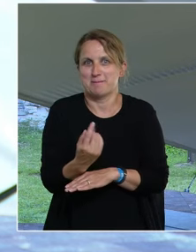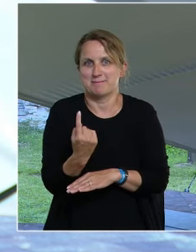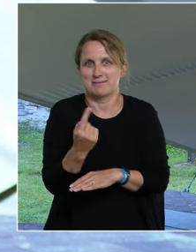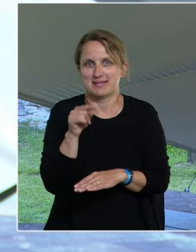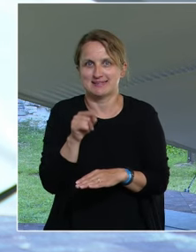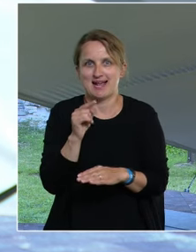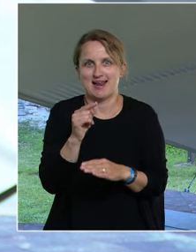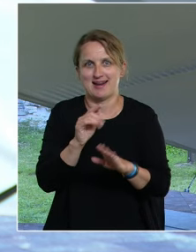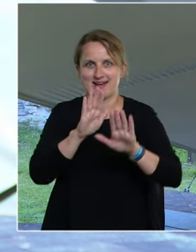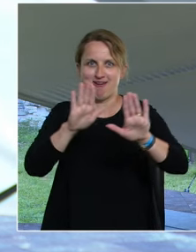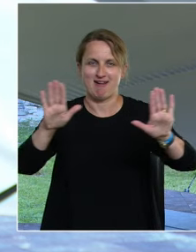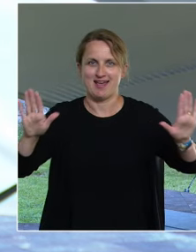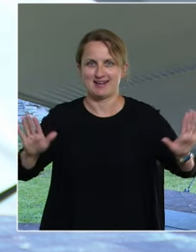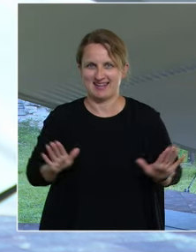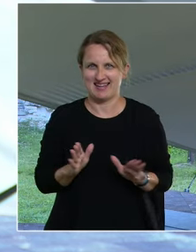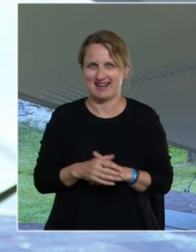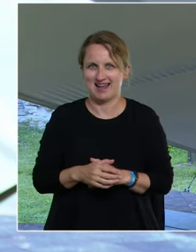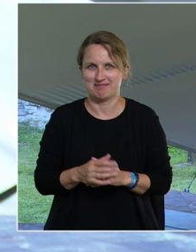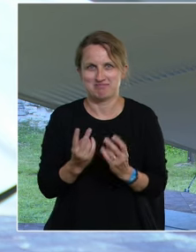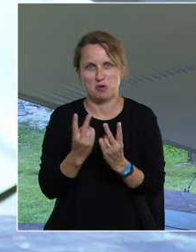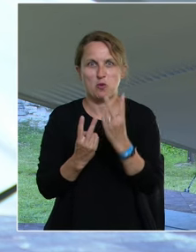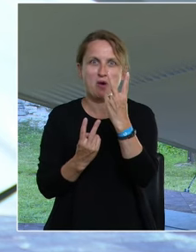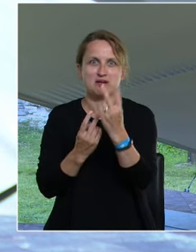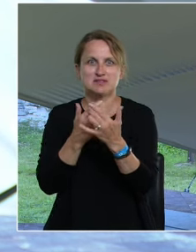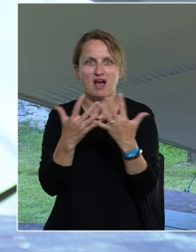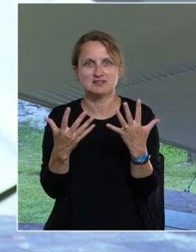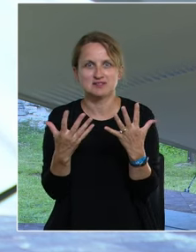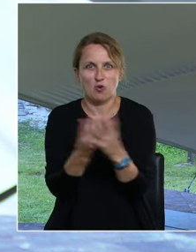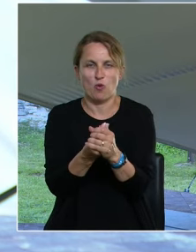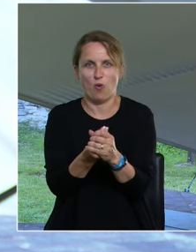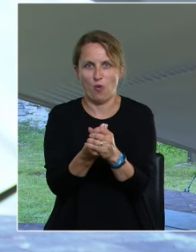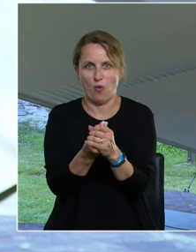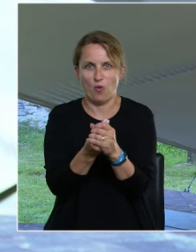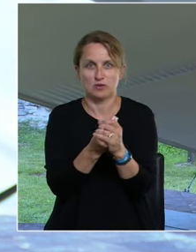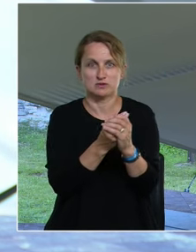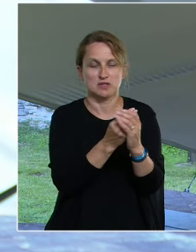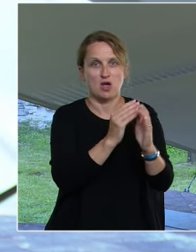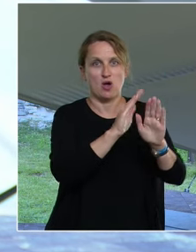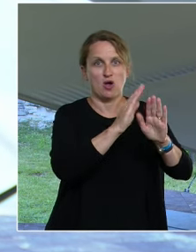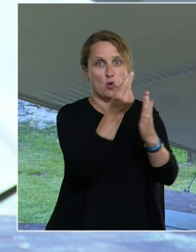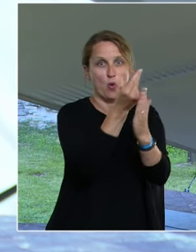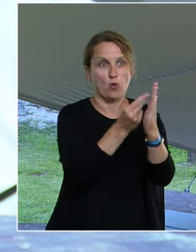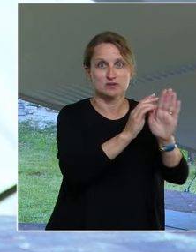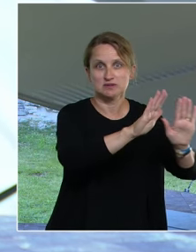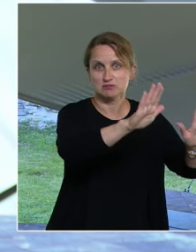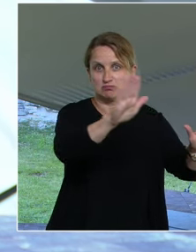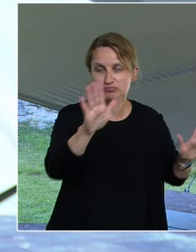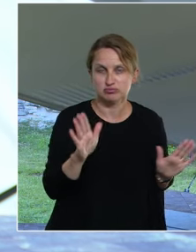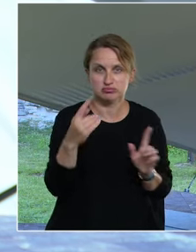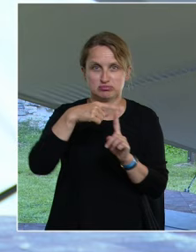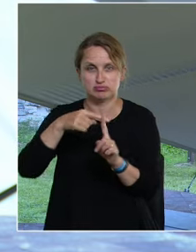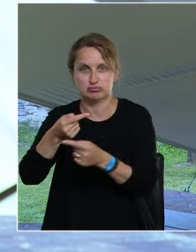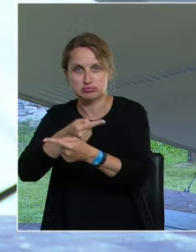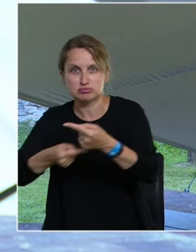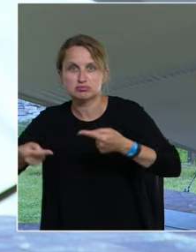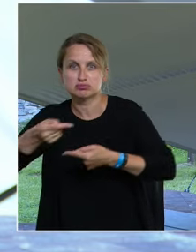also so we sort of jumped on two things at the same time, coming sort of from a VR background, and very much wanted to take this into